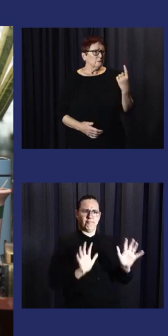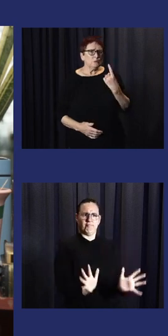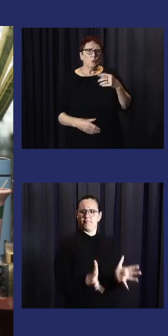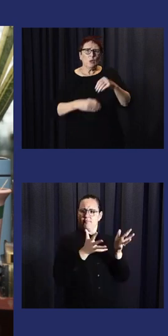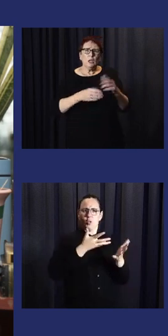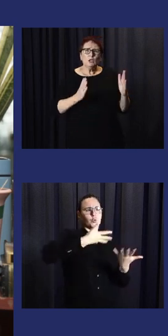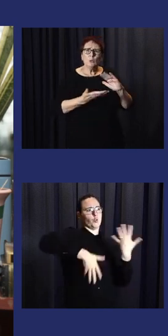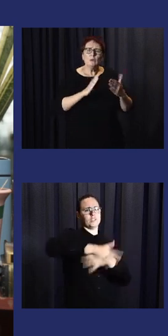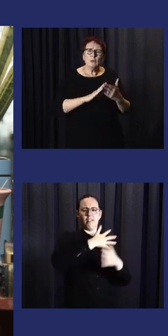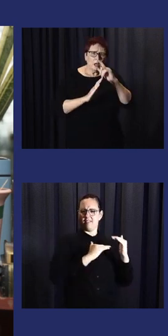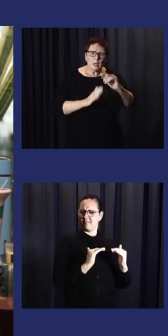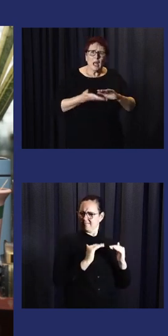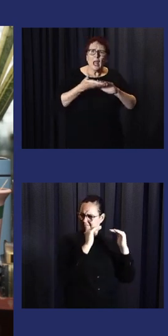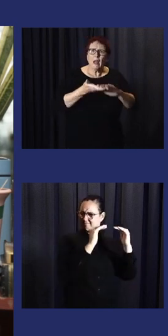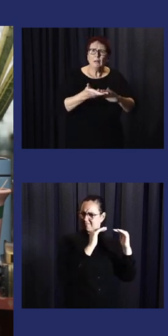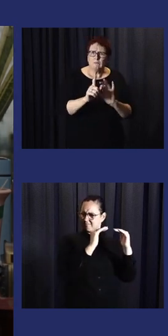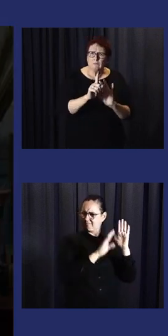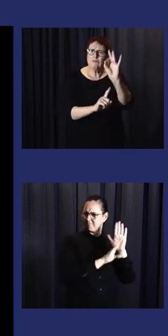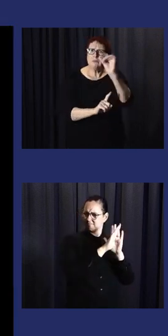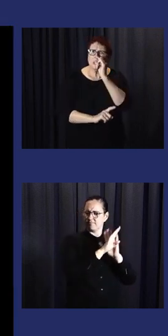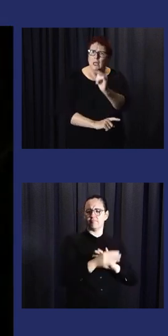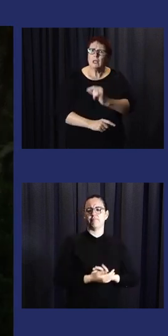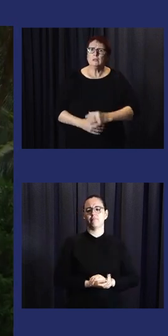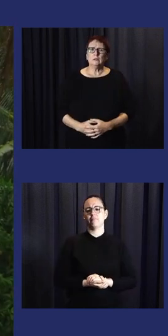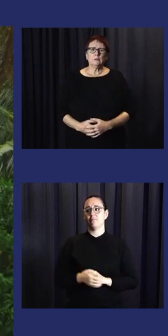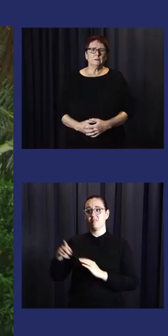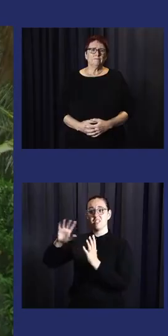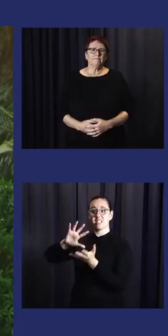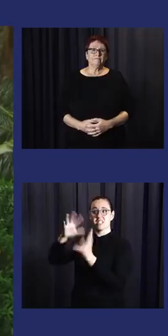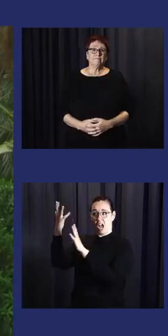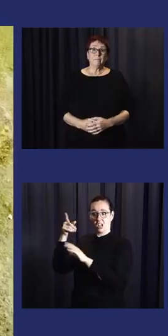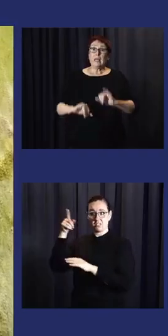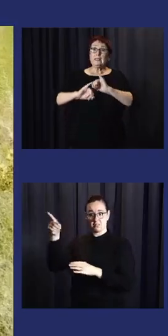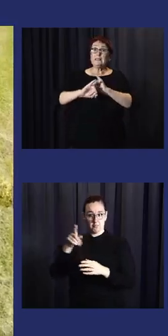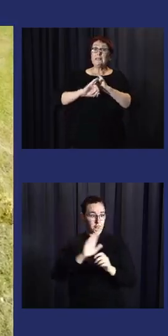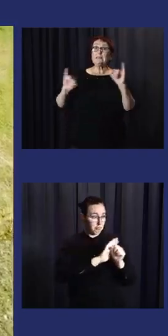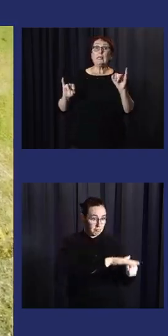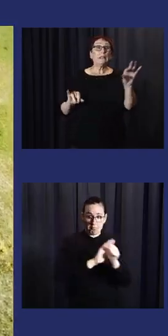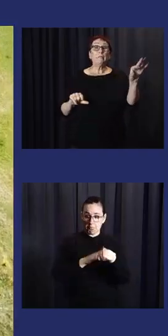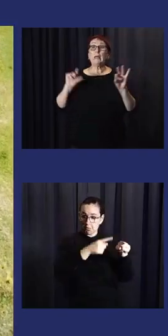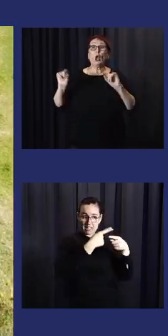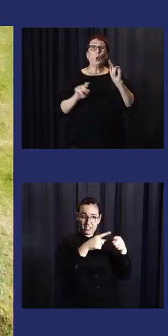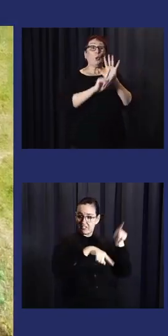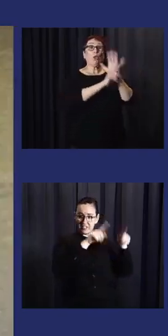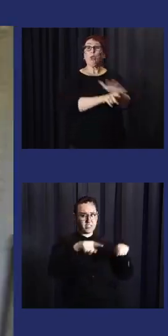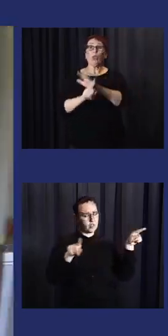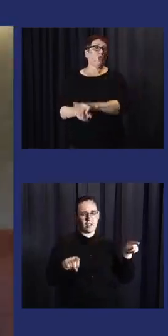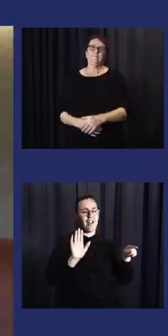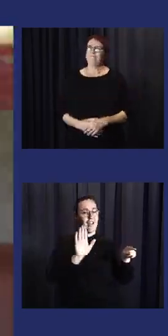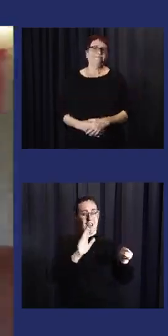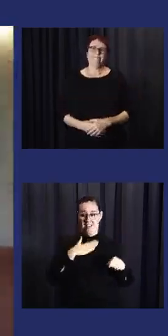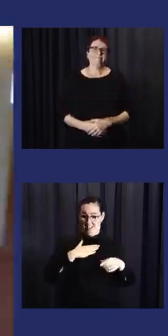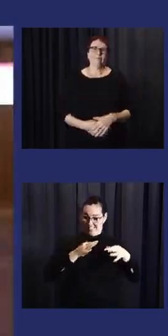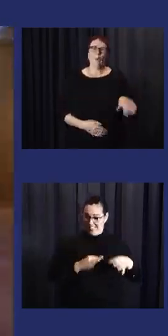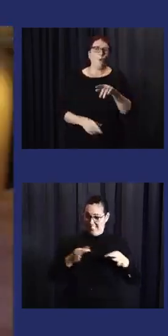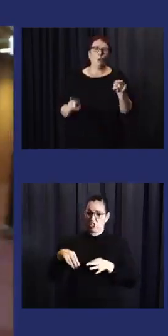isang contributory for the development. Disasters don't discriminate, but the decisions that we